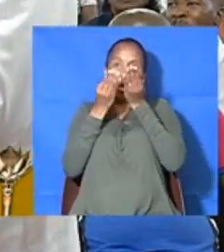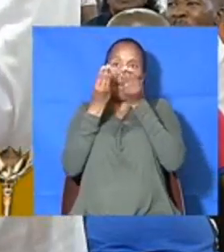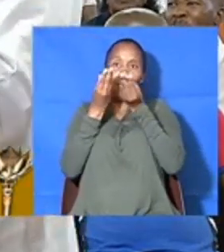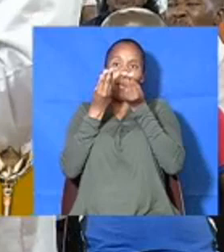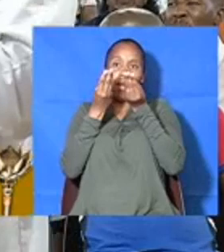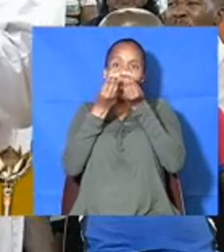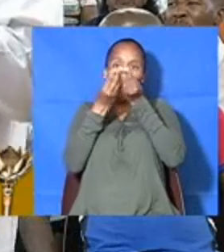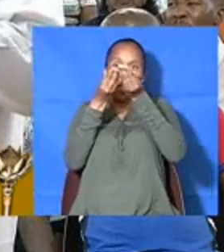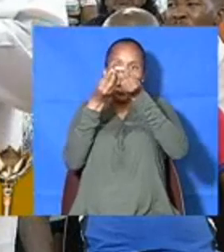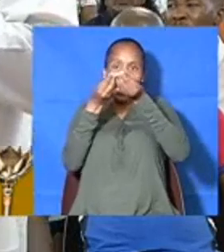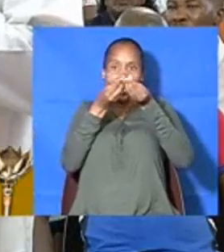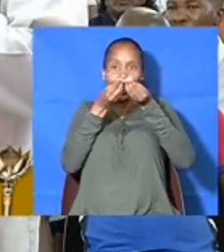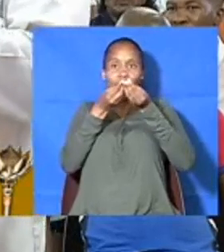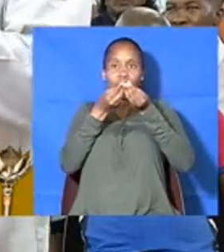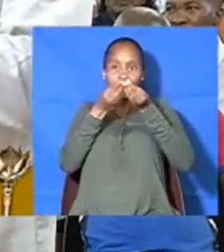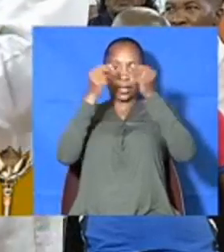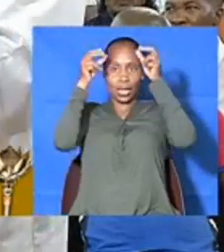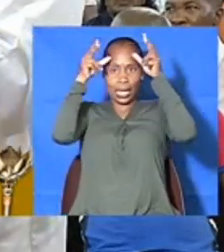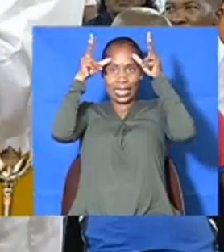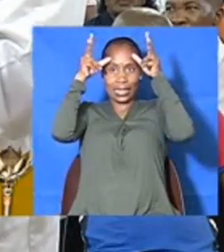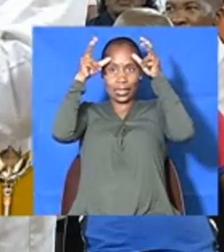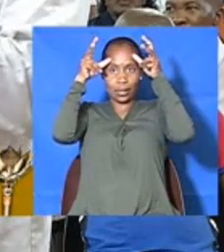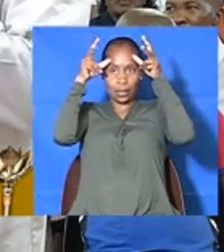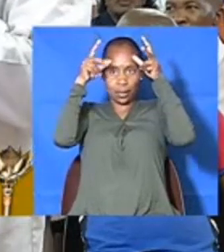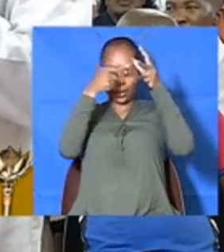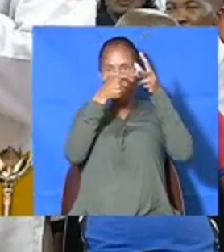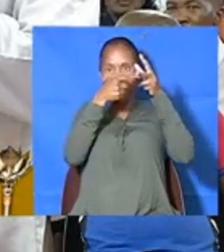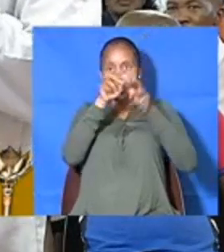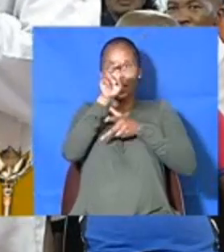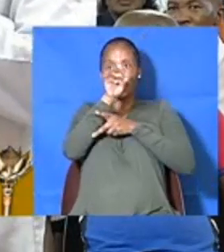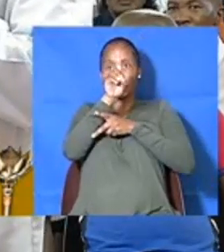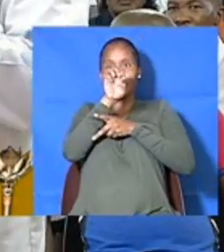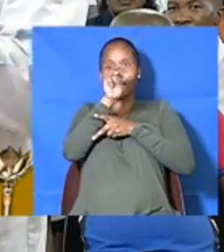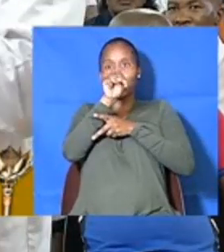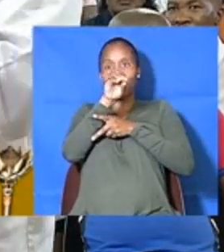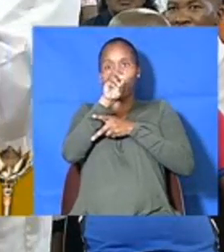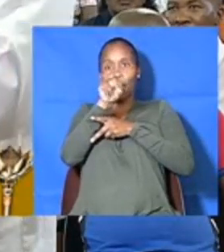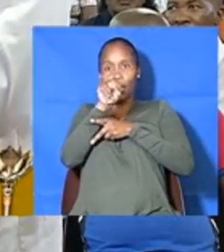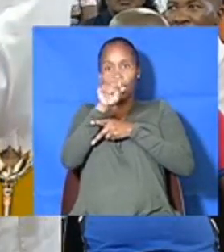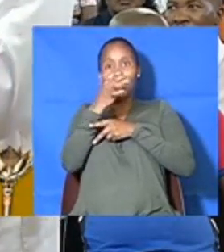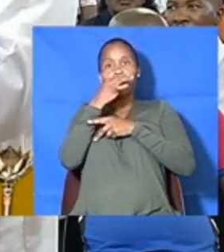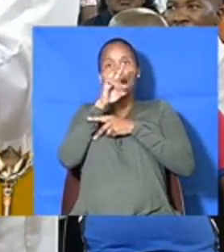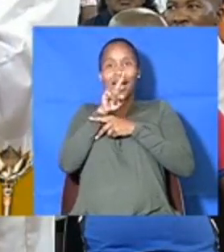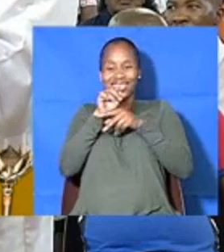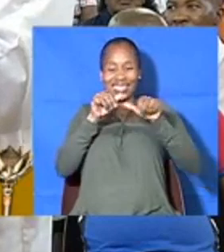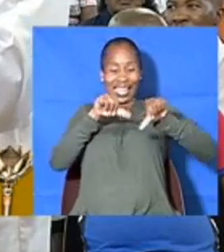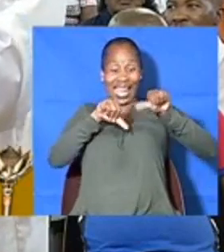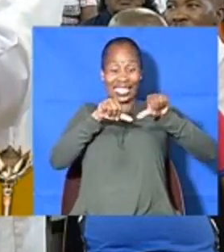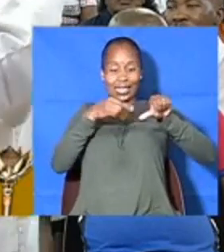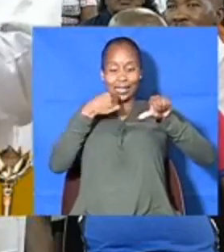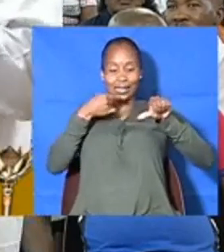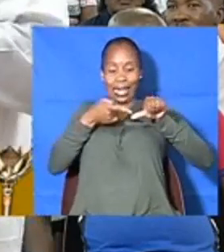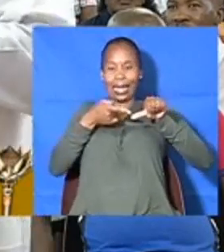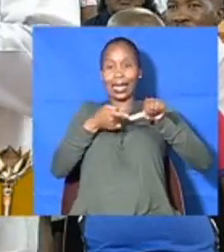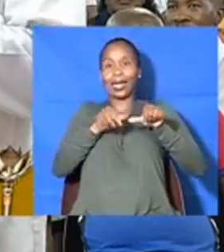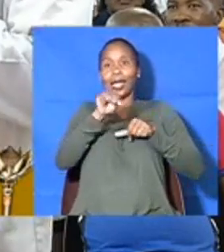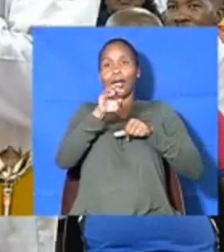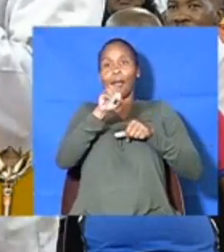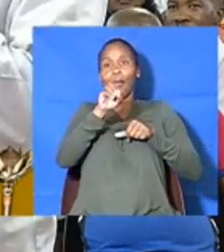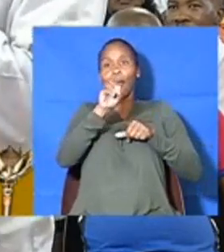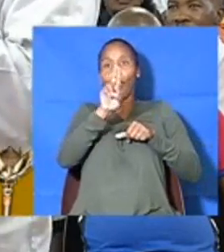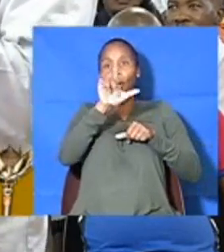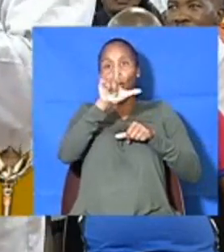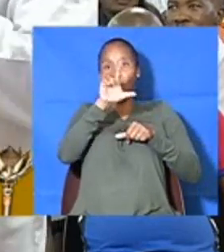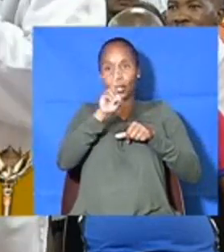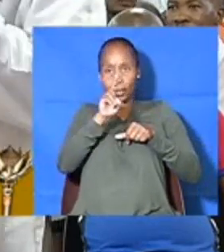se public hospital mo leng gore ne a re sure ya gore o tla boya go tshwana ka mogola mmela ba bolela ka gona gore because yena